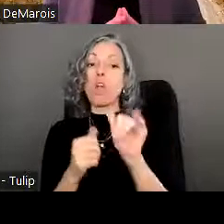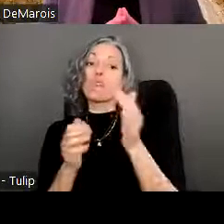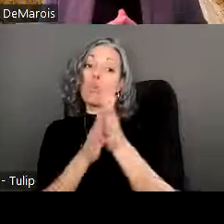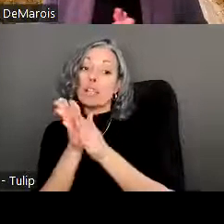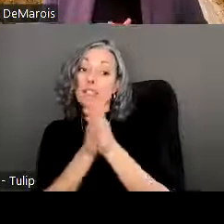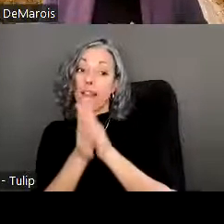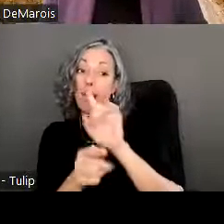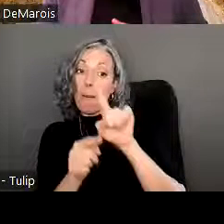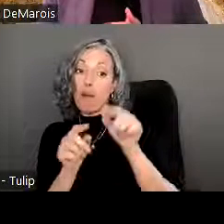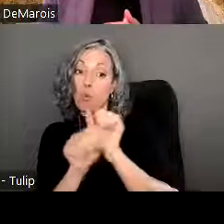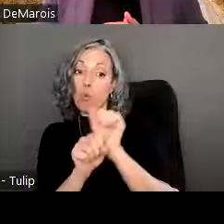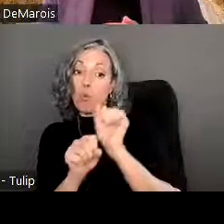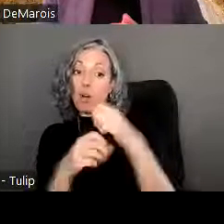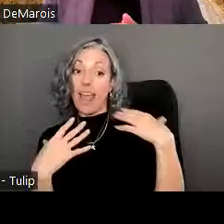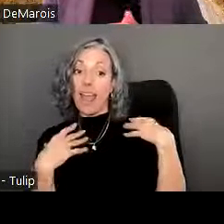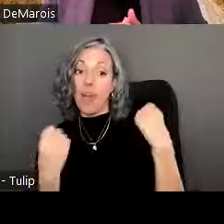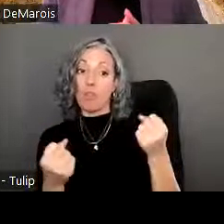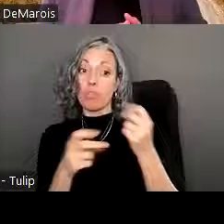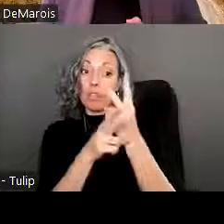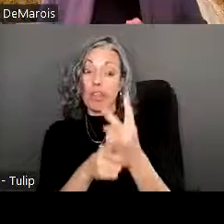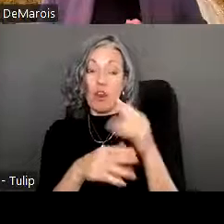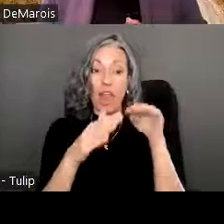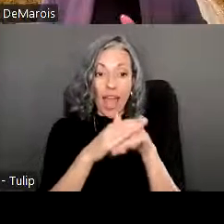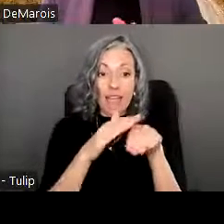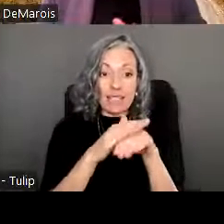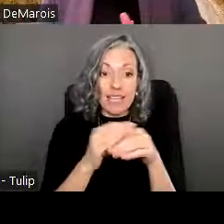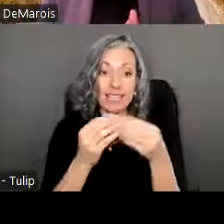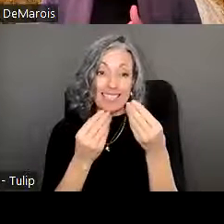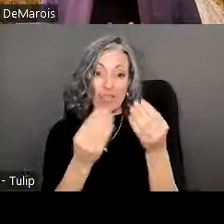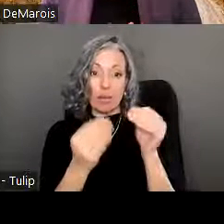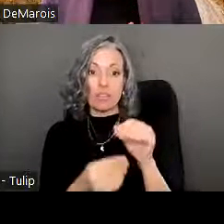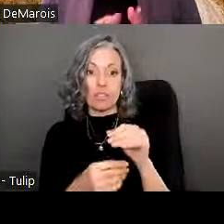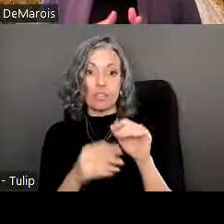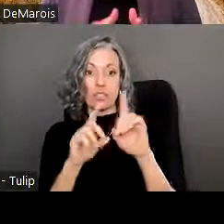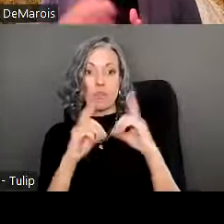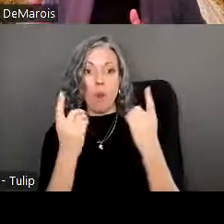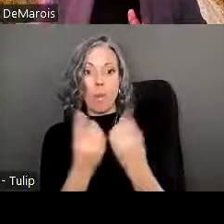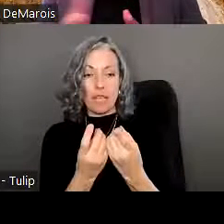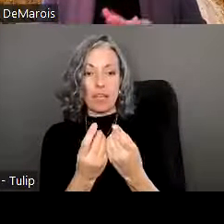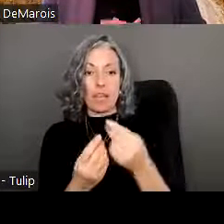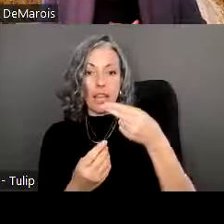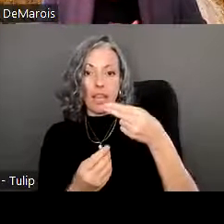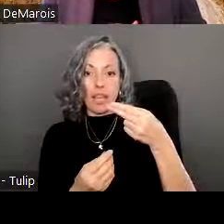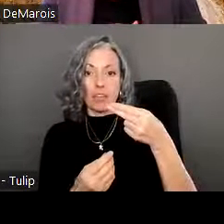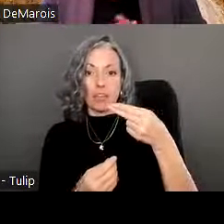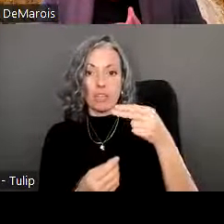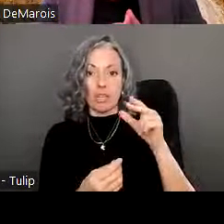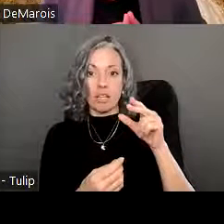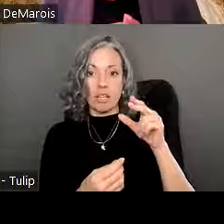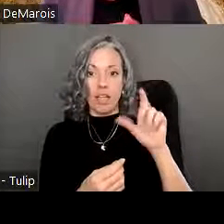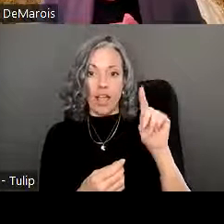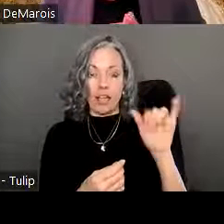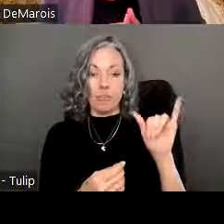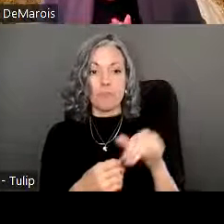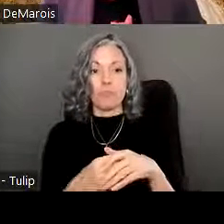Health Care Access and Information Department, HCI, as they're rolling out the